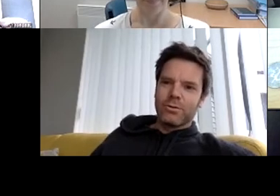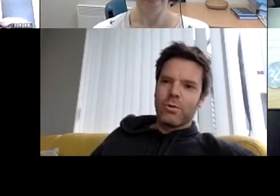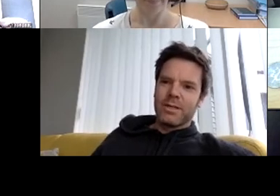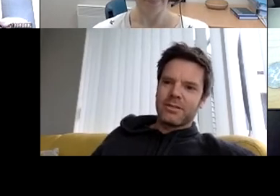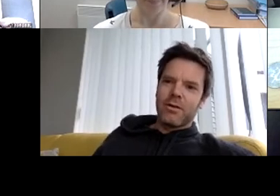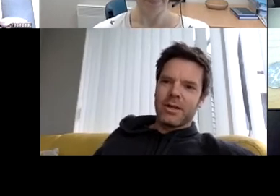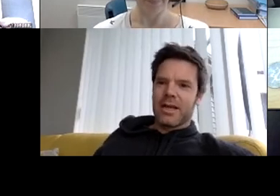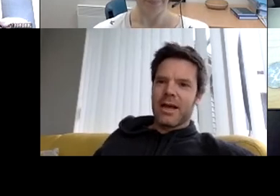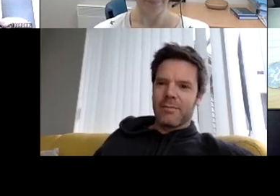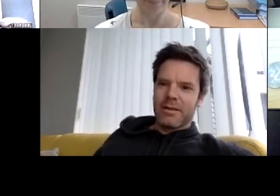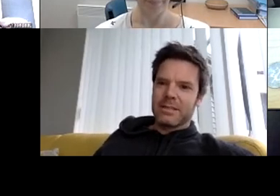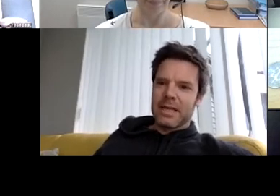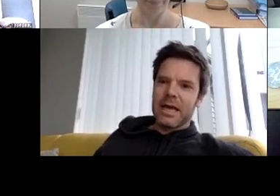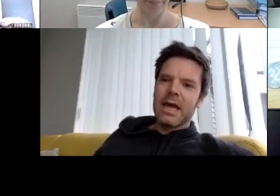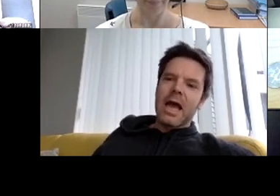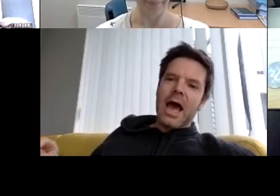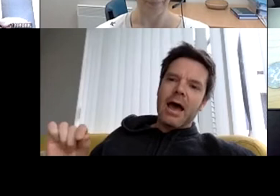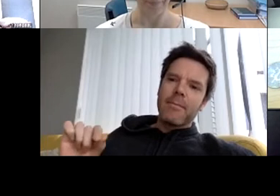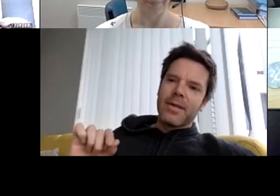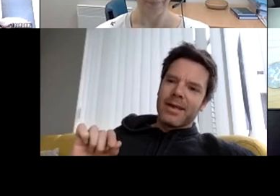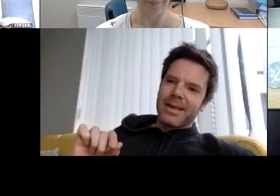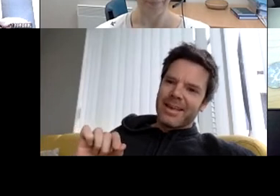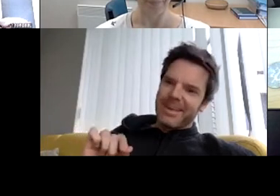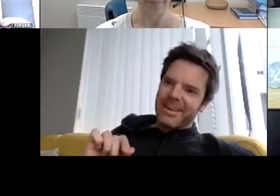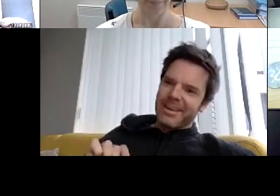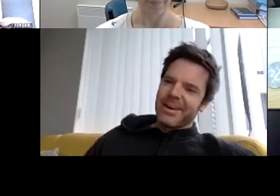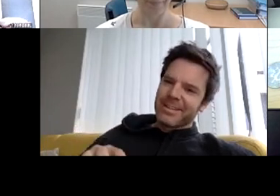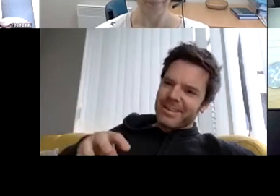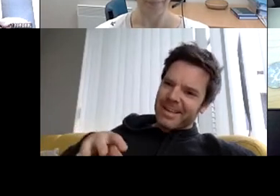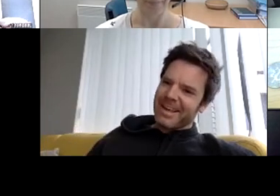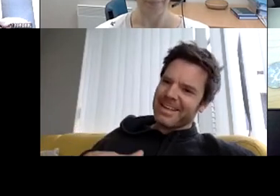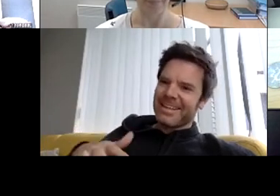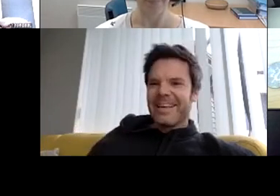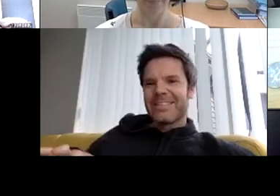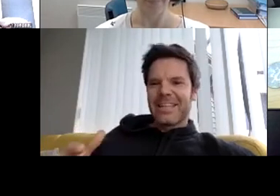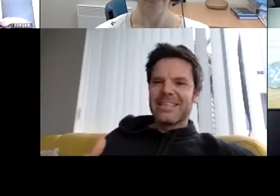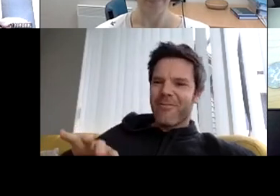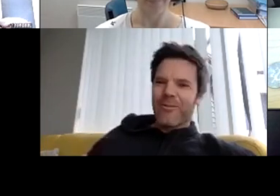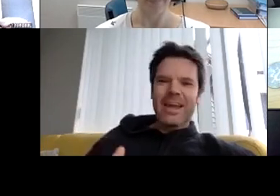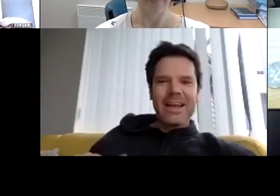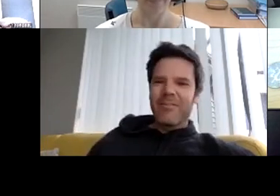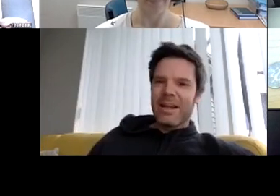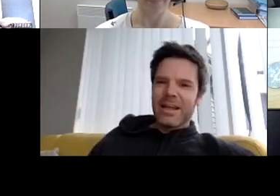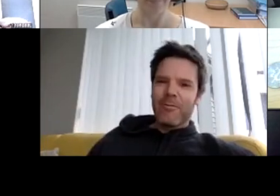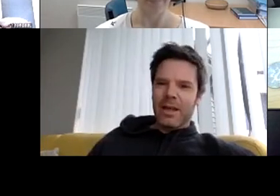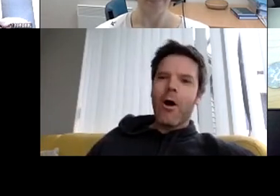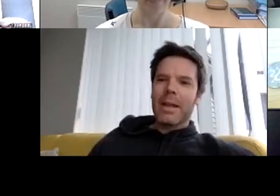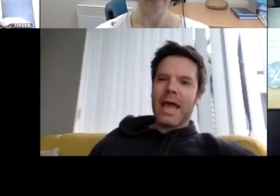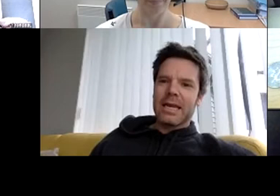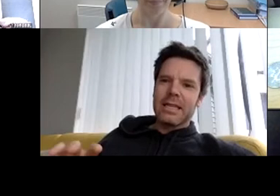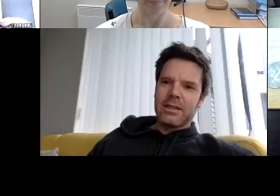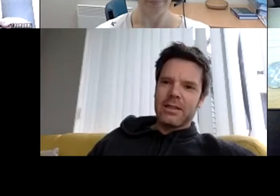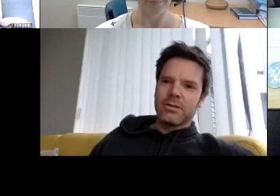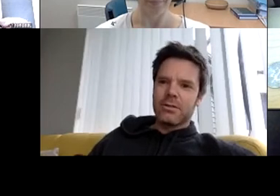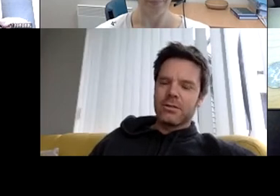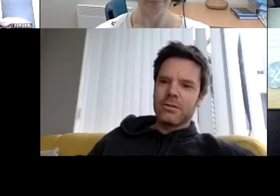towards women, and so I'm going to target my efforts there. You know, so things get really, really, really complicated